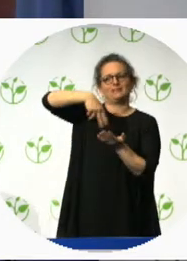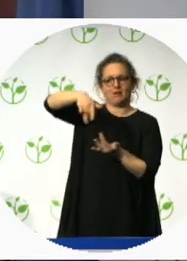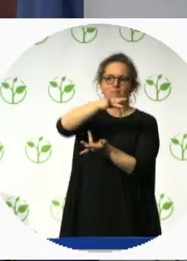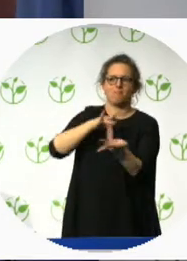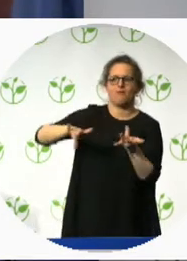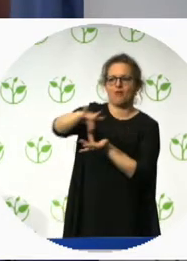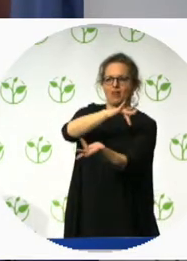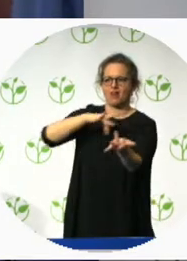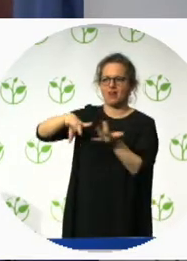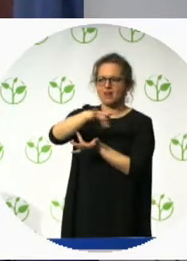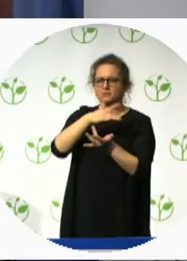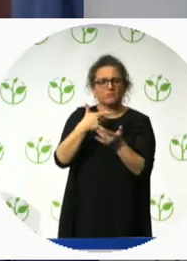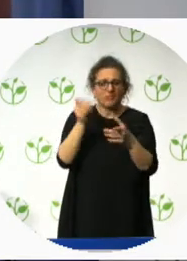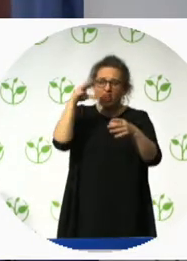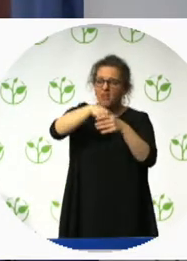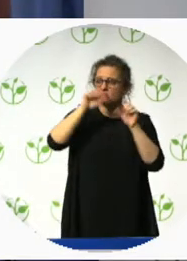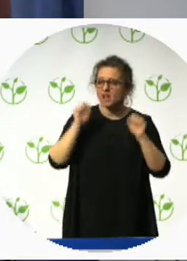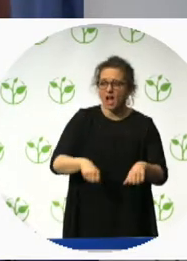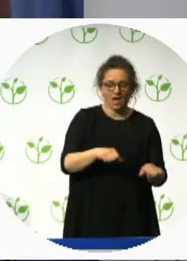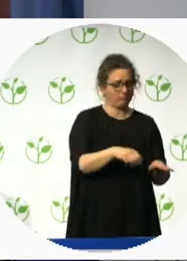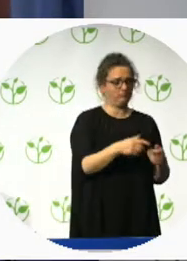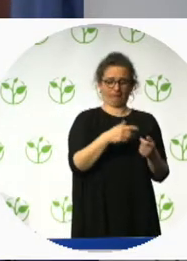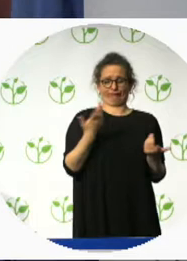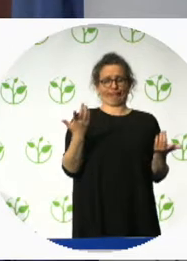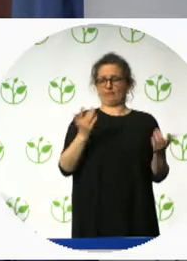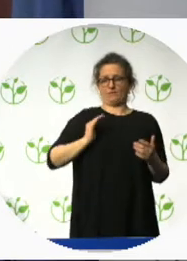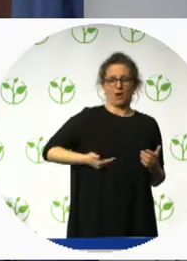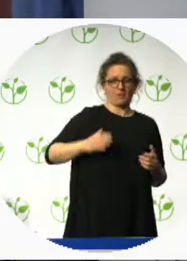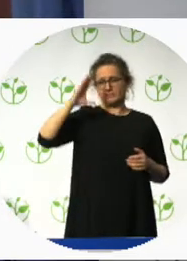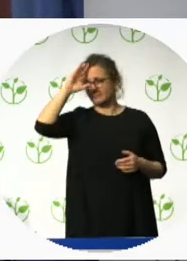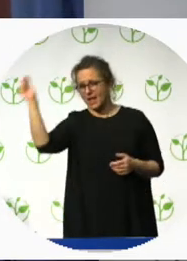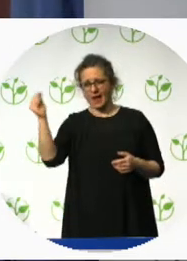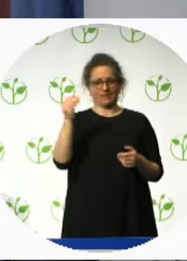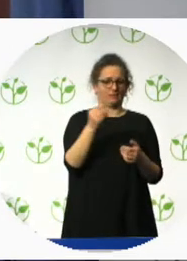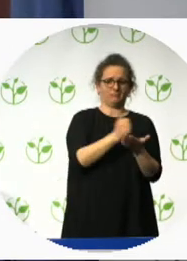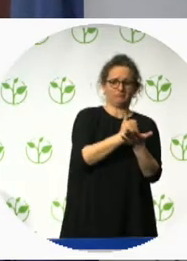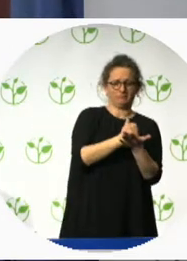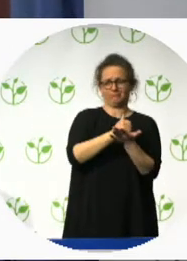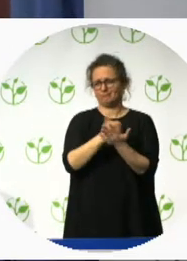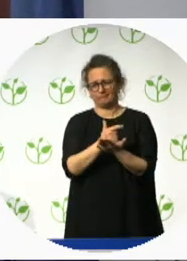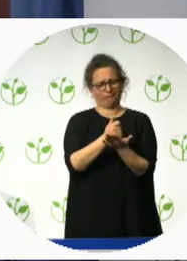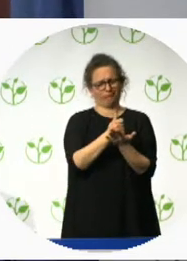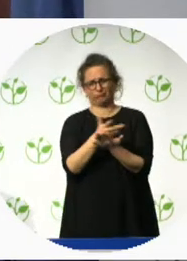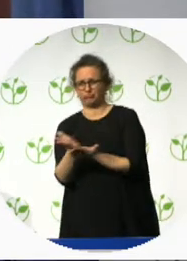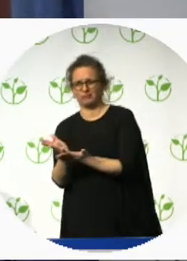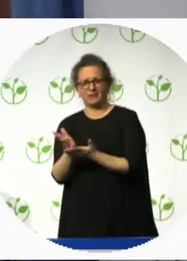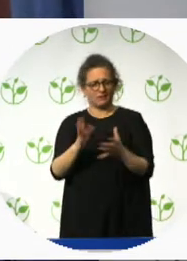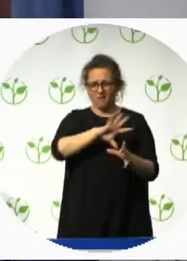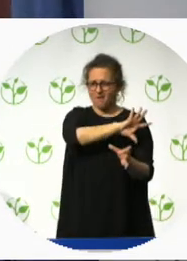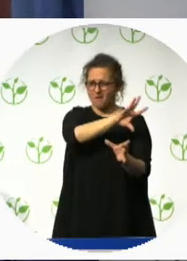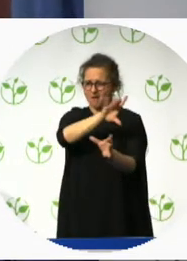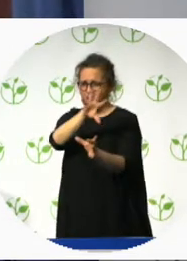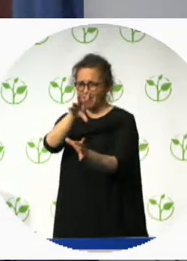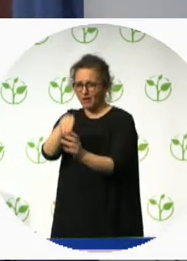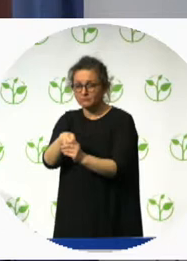diversity ball, and we have all kinds of disabled people coming there. It's